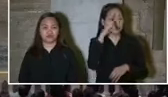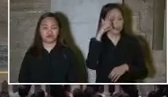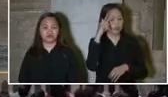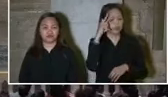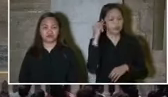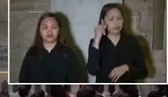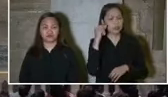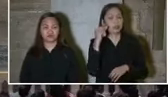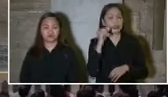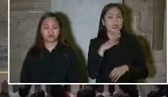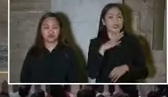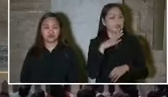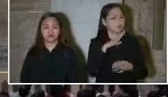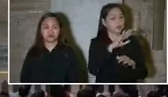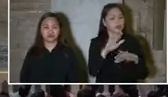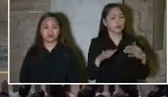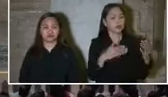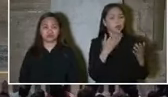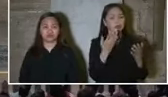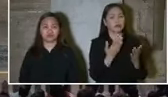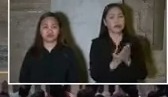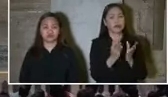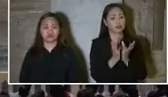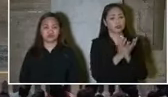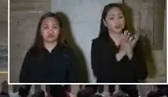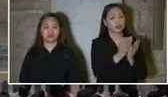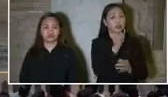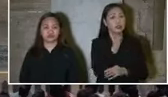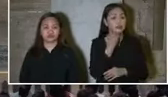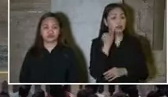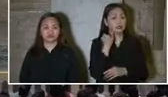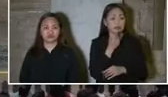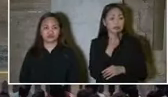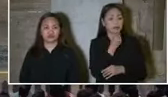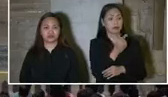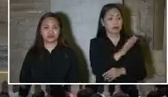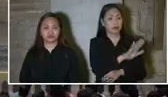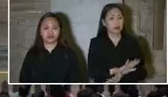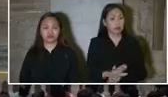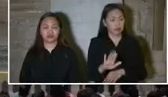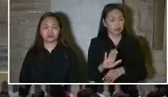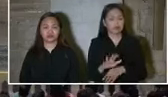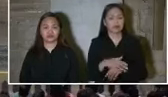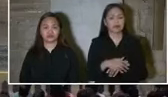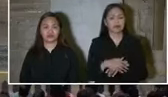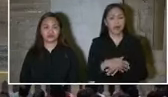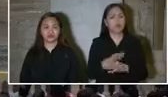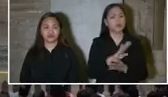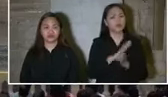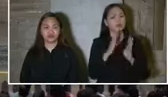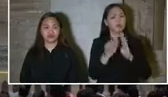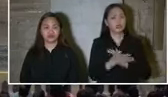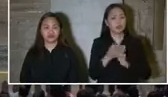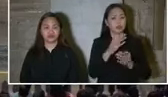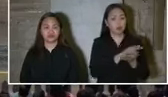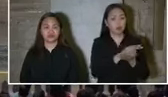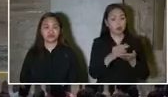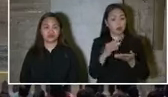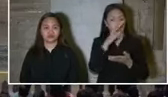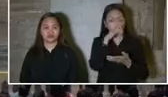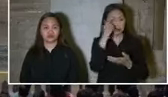to the whole Israelite community and tell them, 'Be holy, for